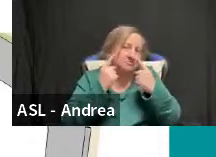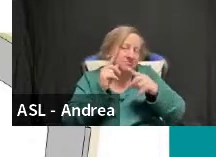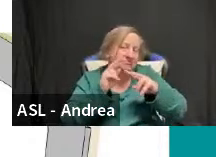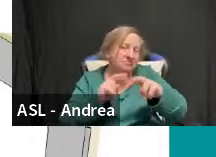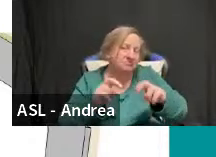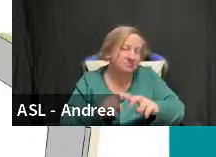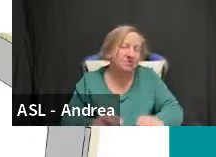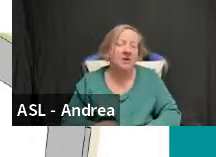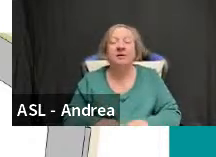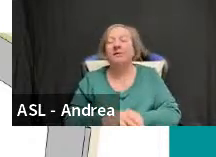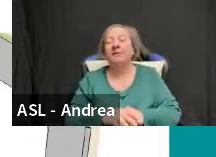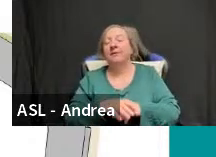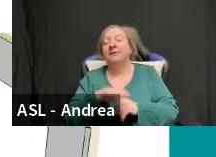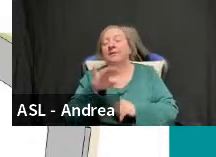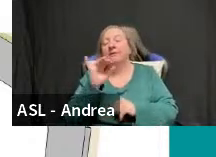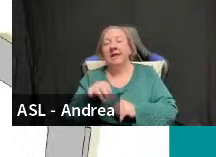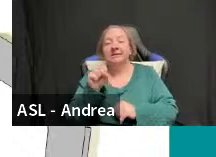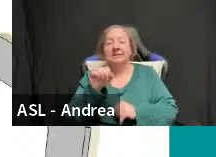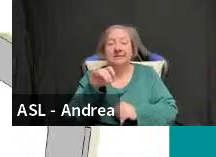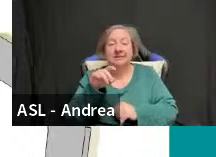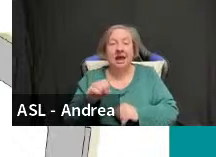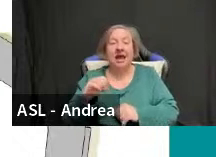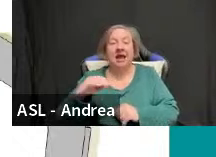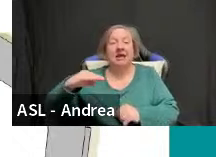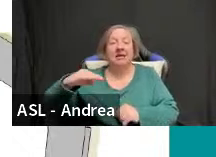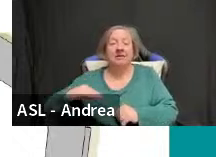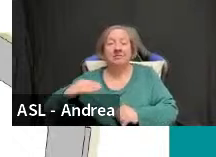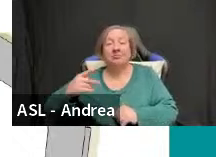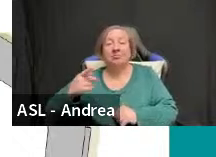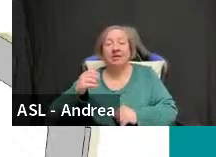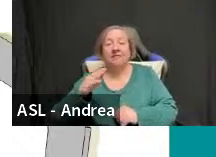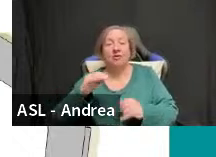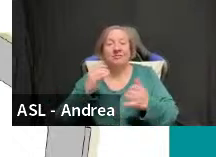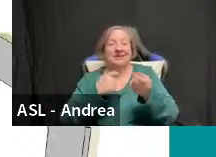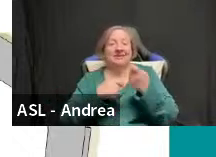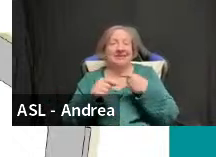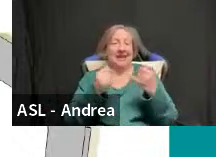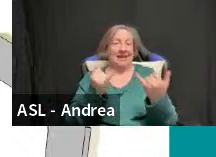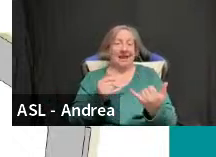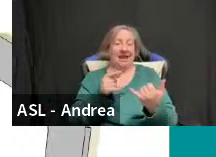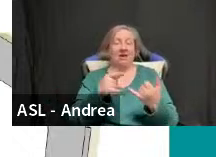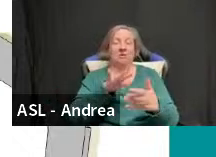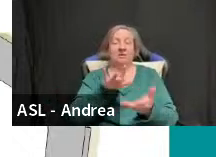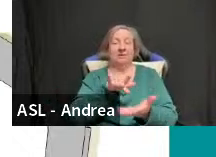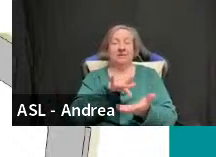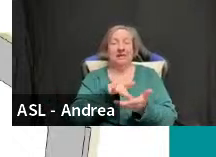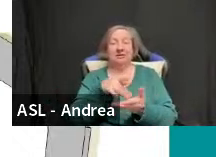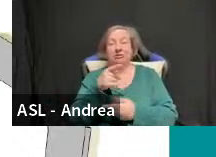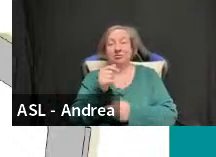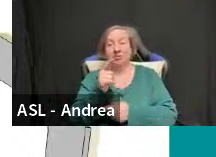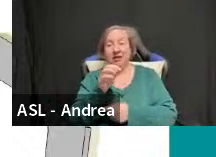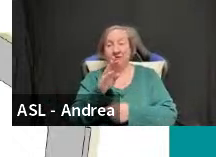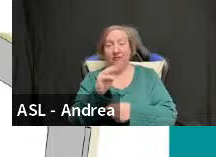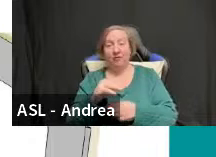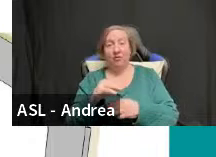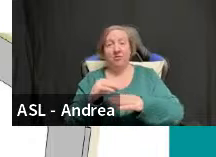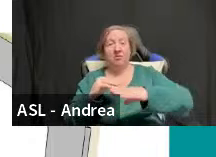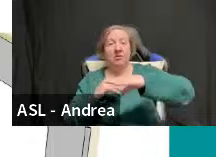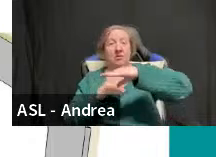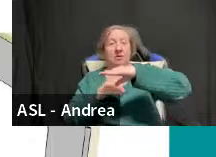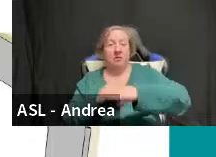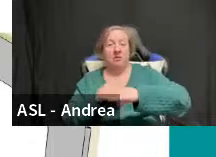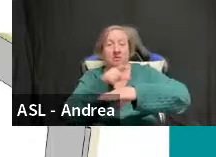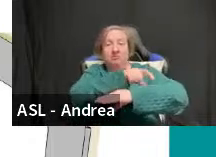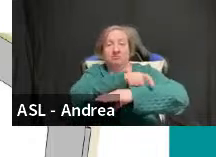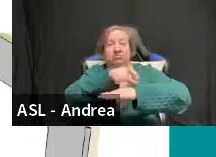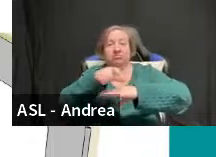So those are the side platform and this being the center platform options that are both straddling Tomahawk. And